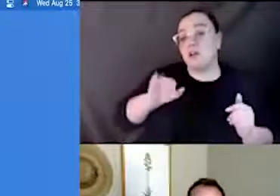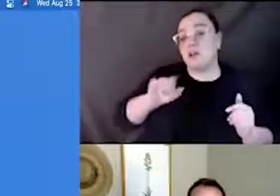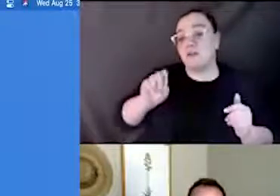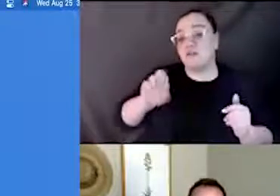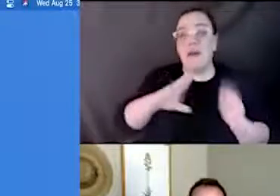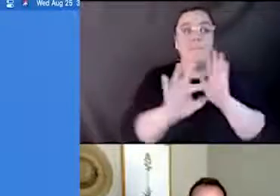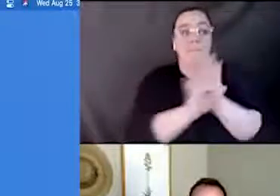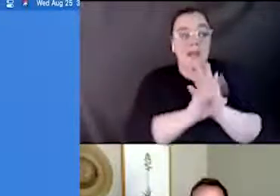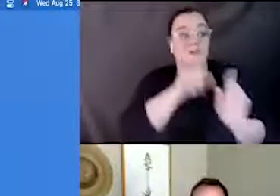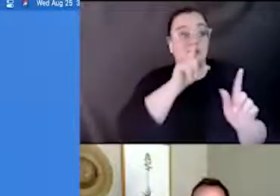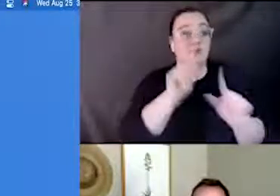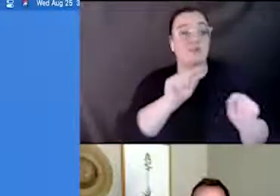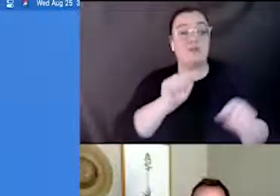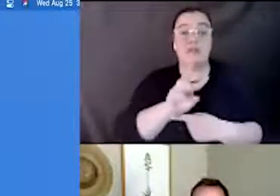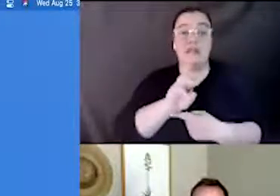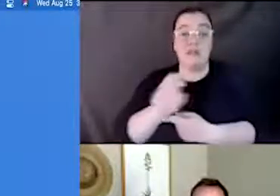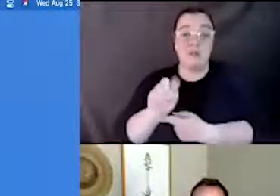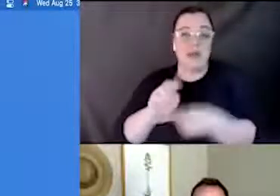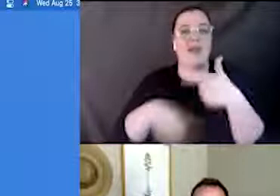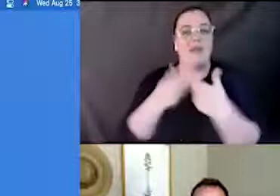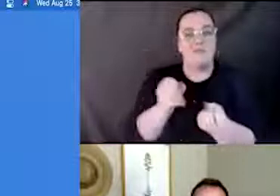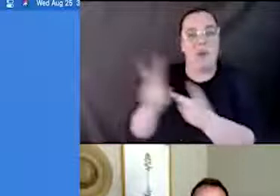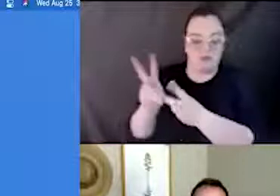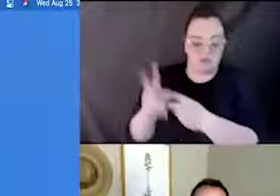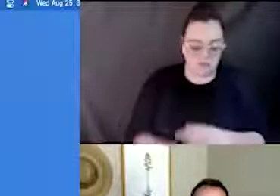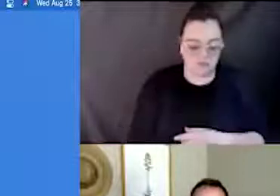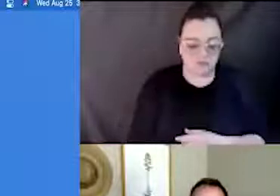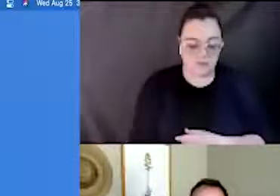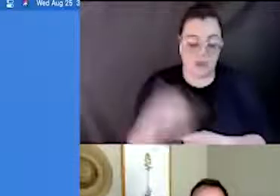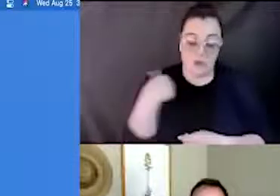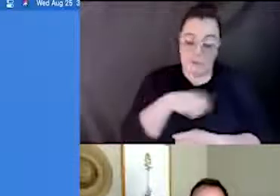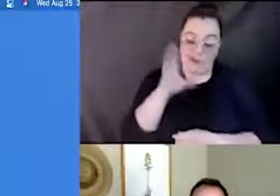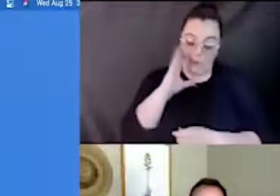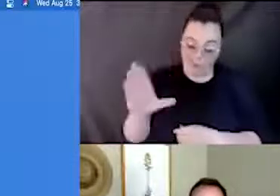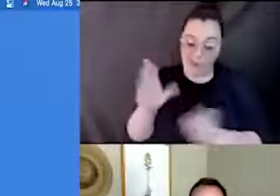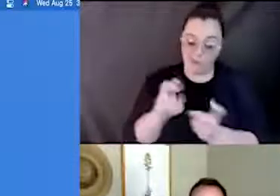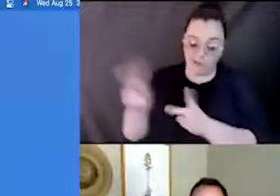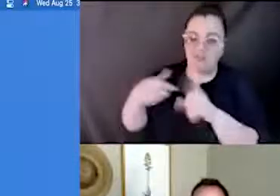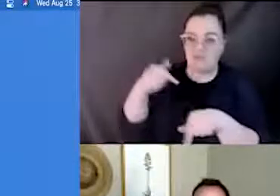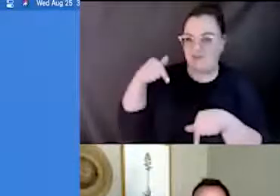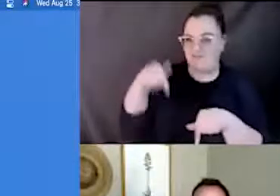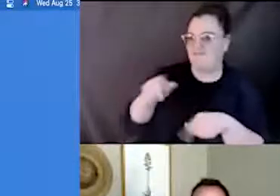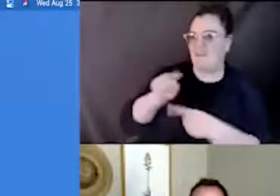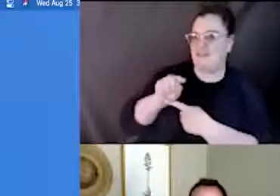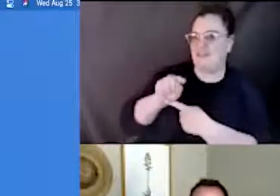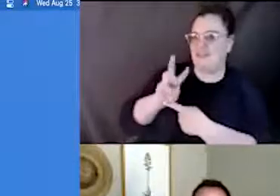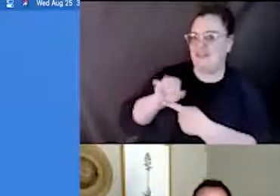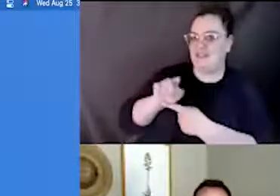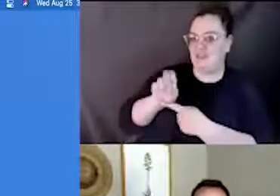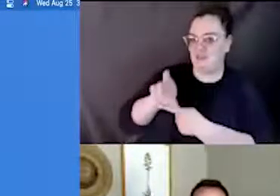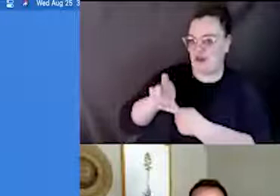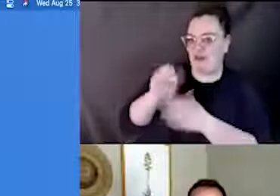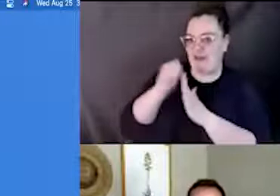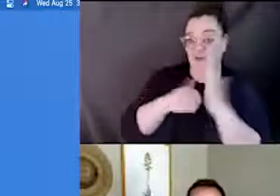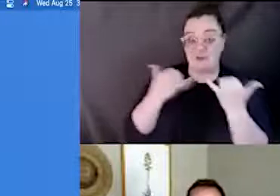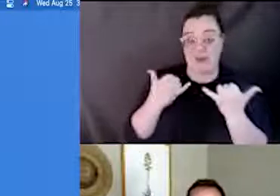then post it. And we will actually publish from the ShakeOut Twitter account live today through this process, which will be really fun. All